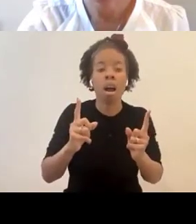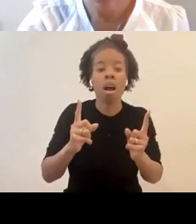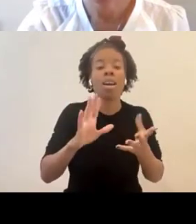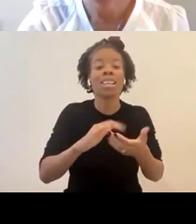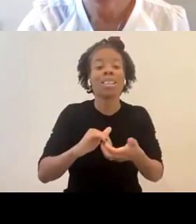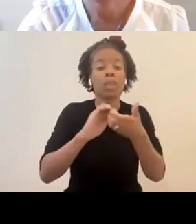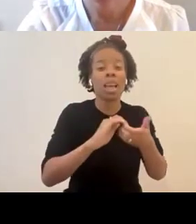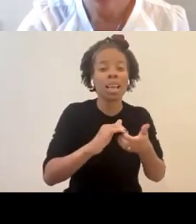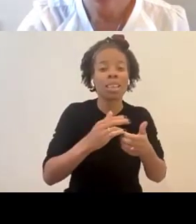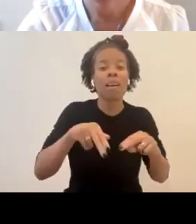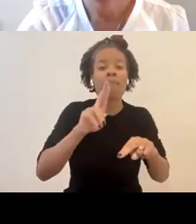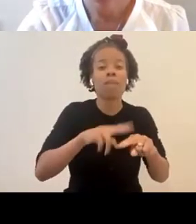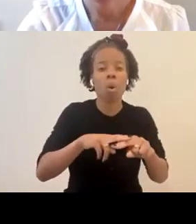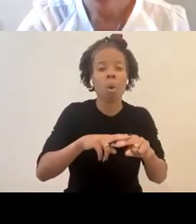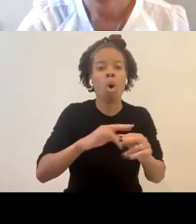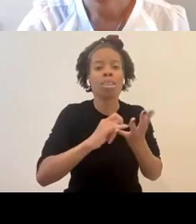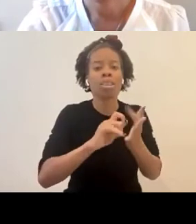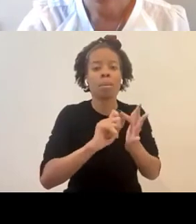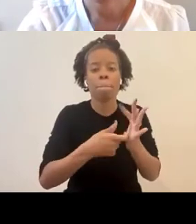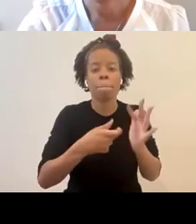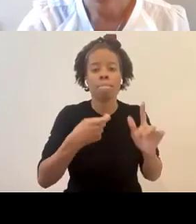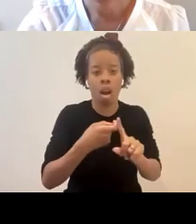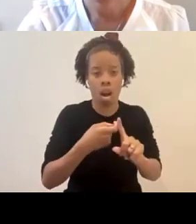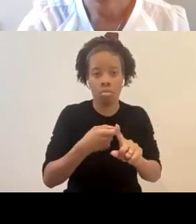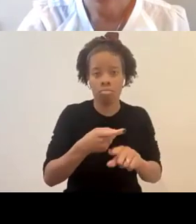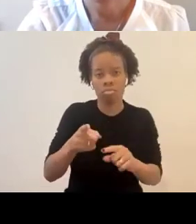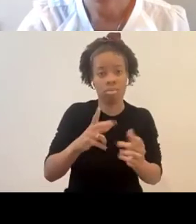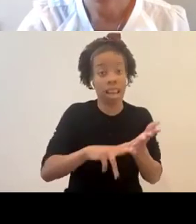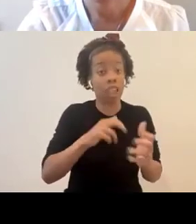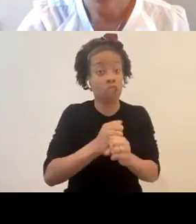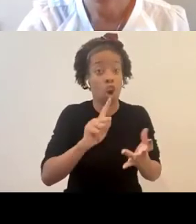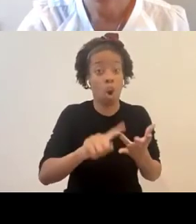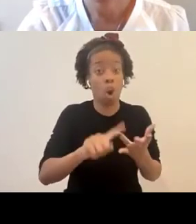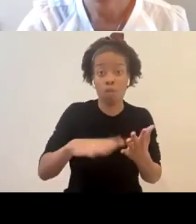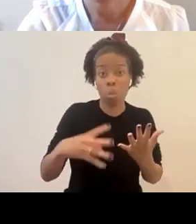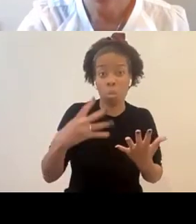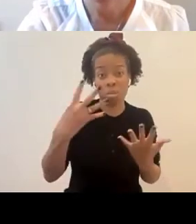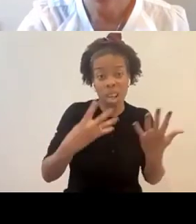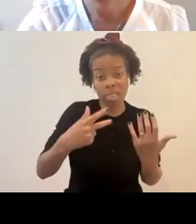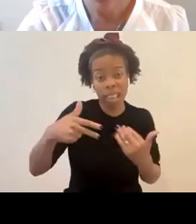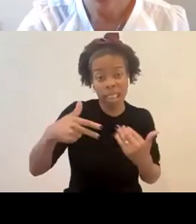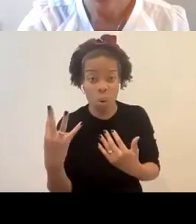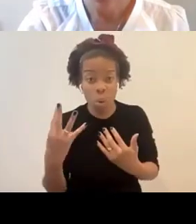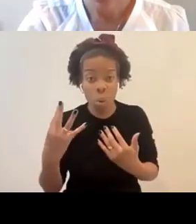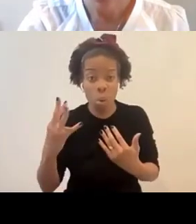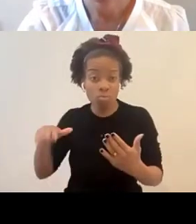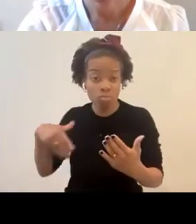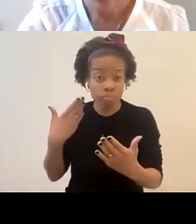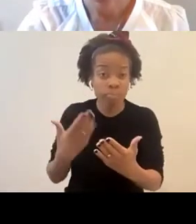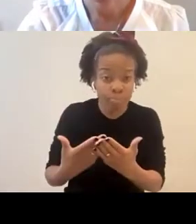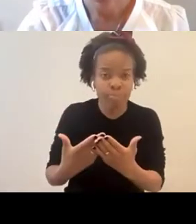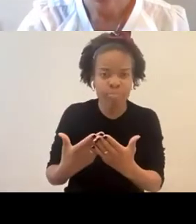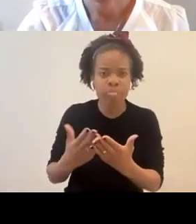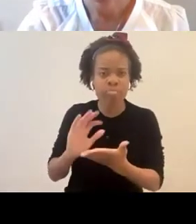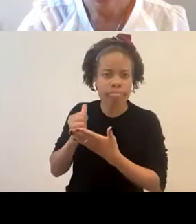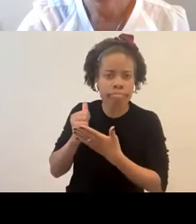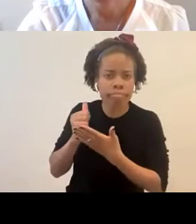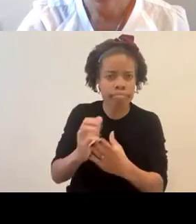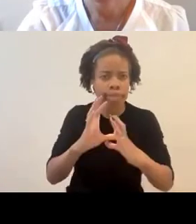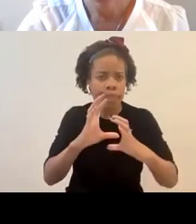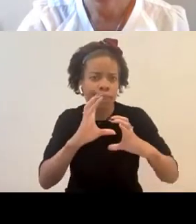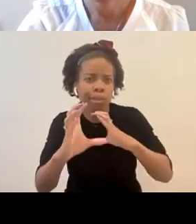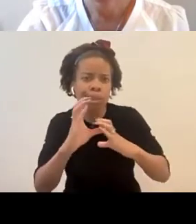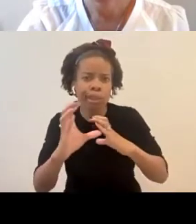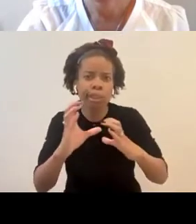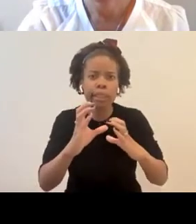Center, SPARC, an NGO that has been working since 1984 to support community organizations of the